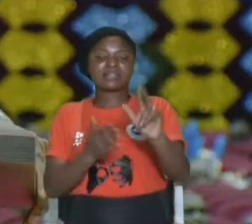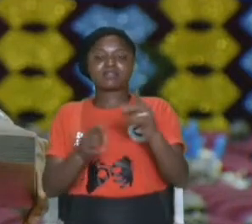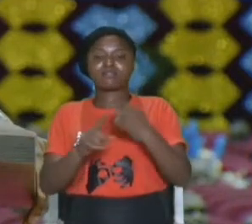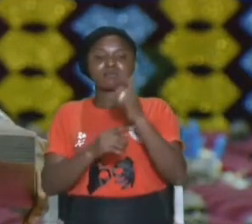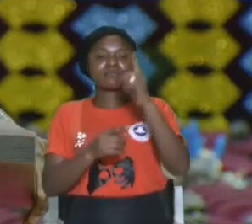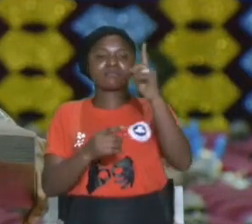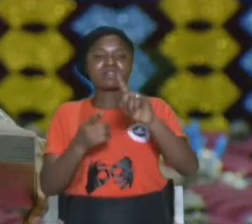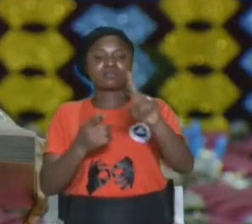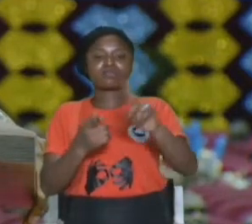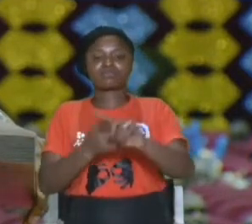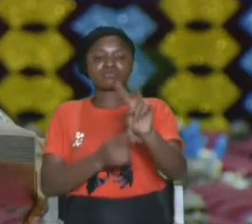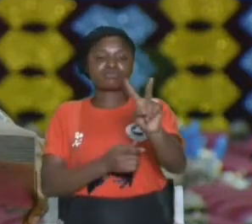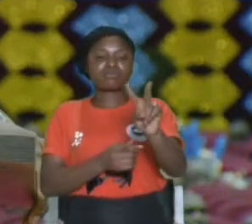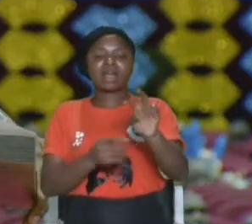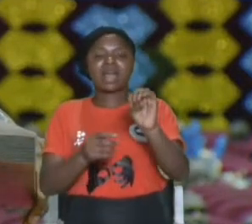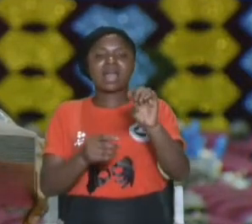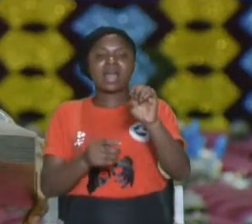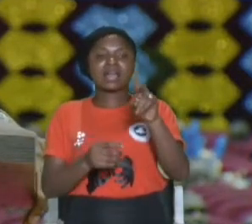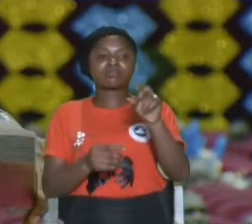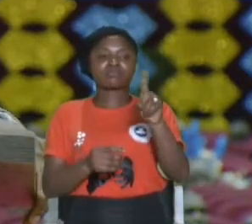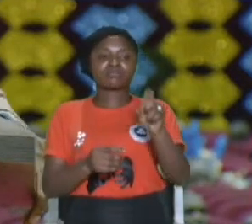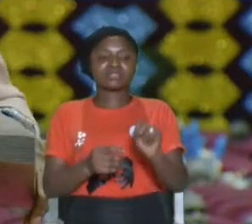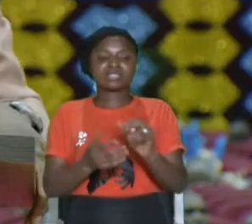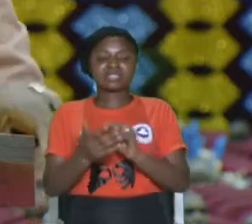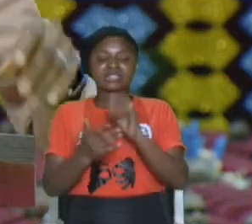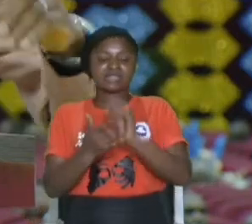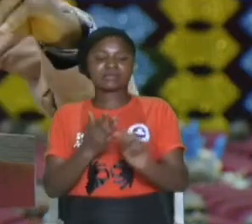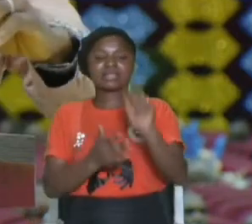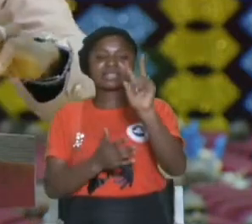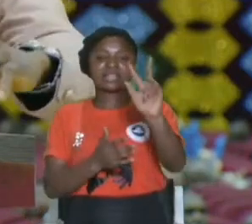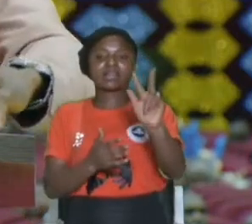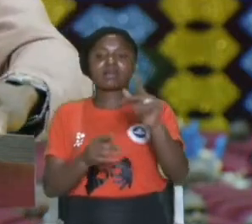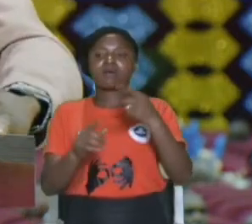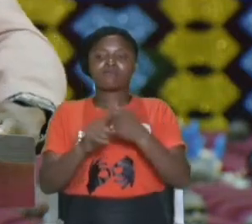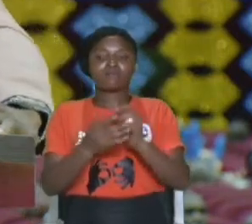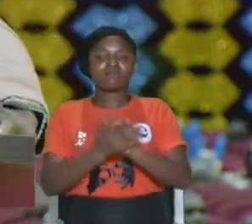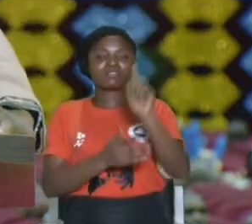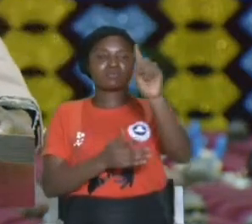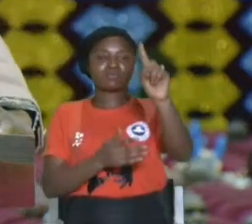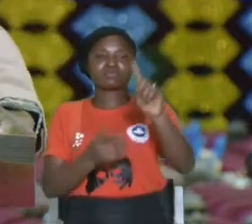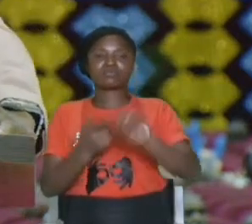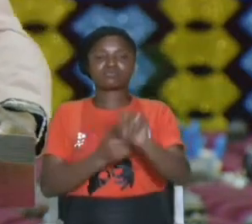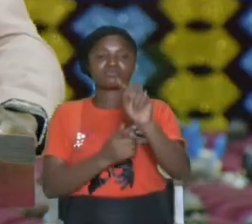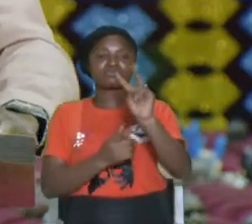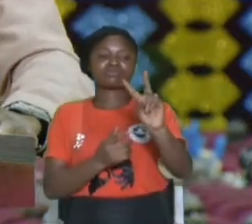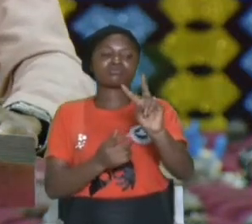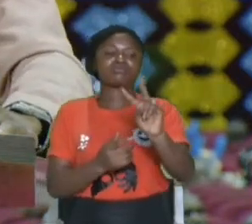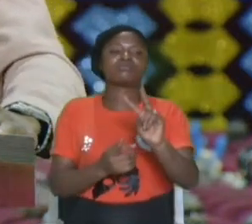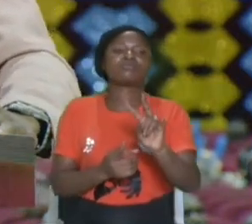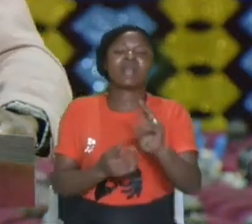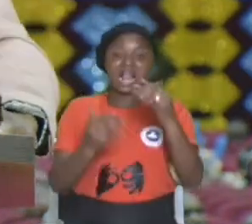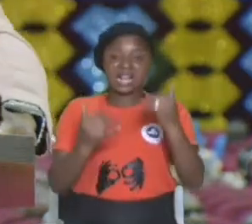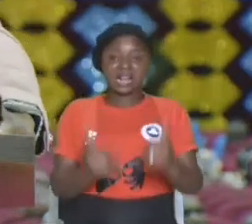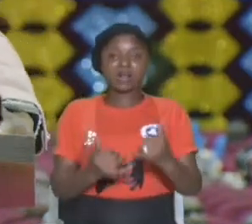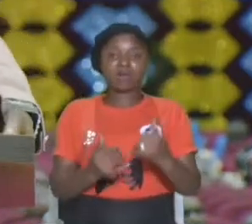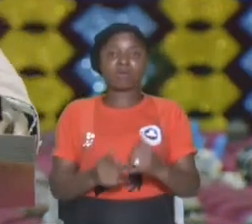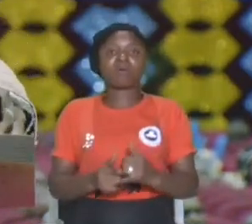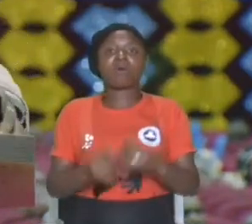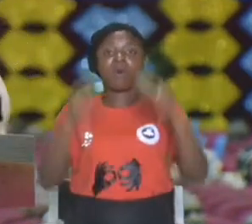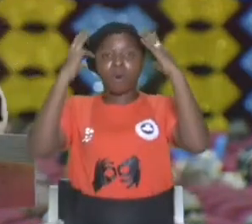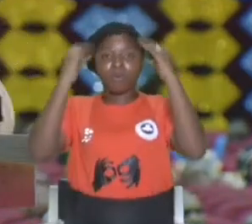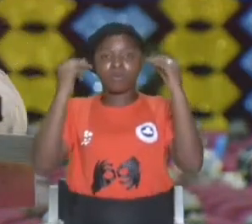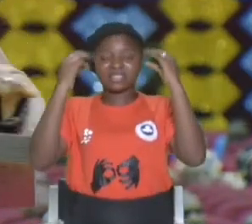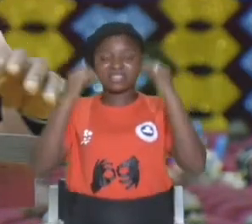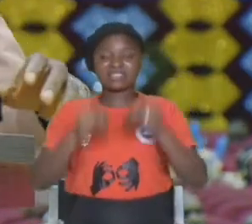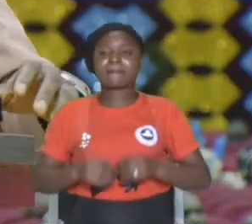to 2. Exodus chapter 3 from verse 1 to 2. Now Moses